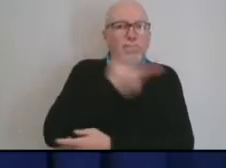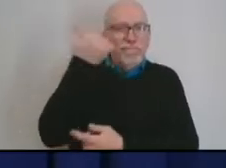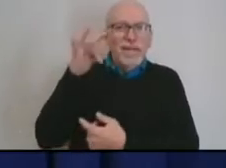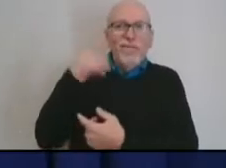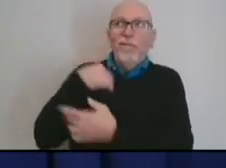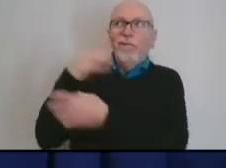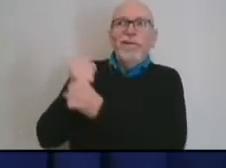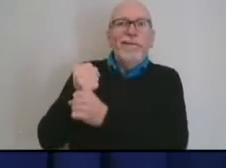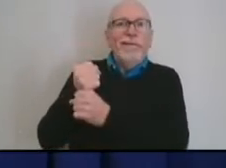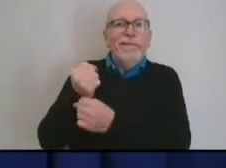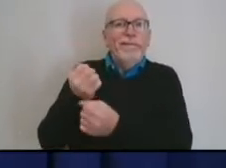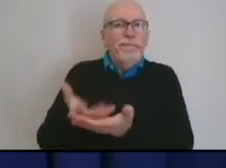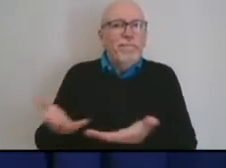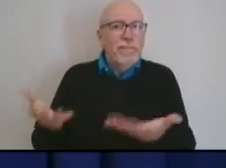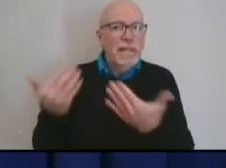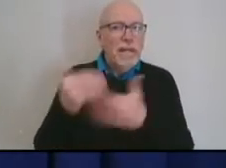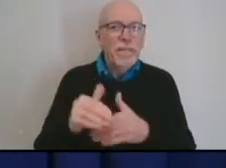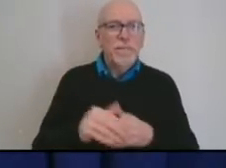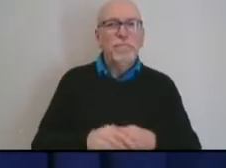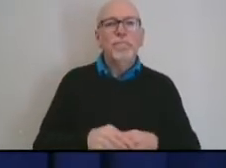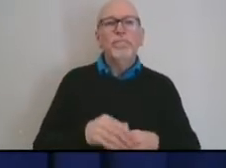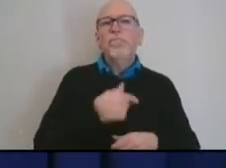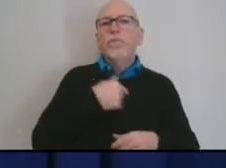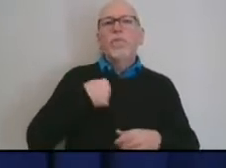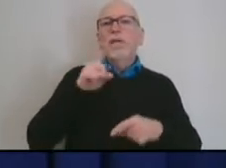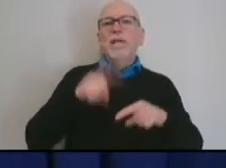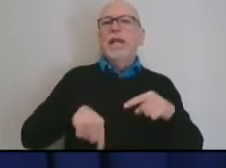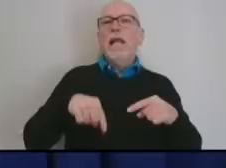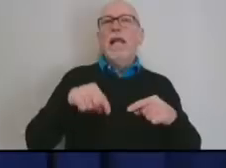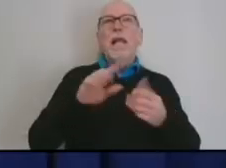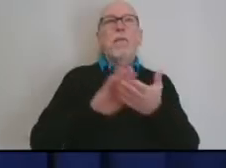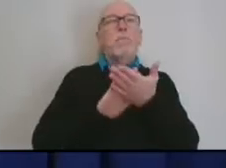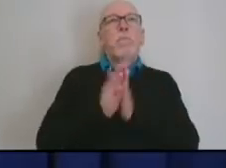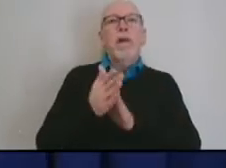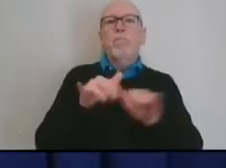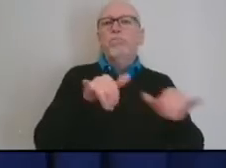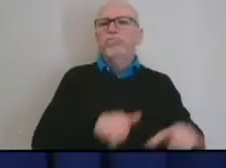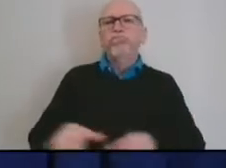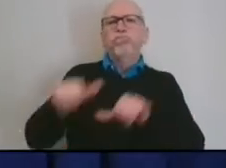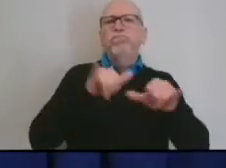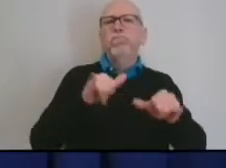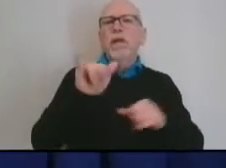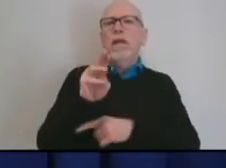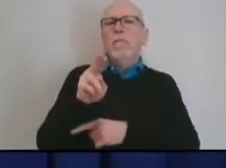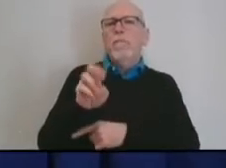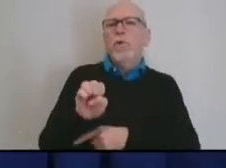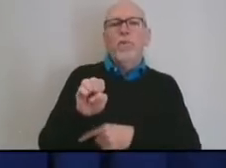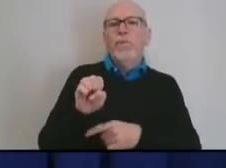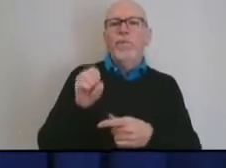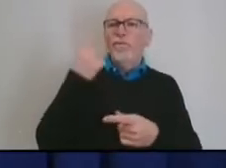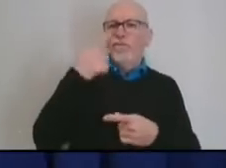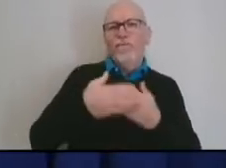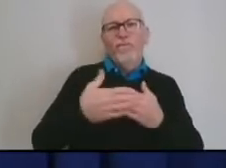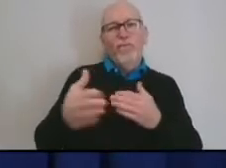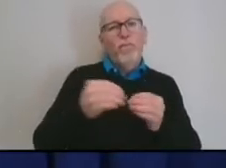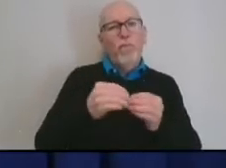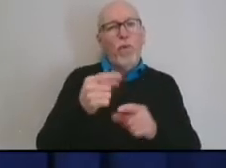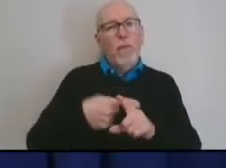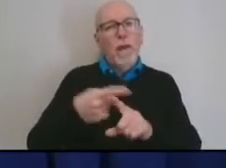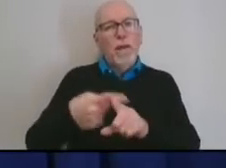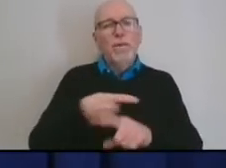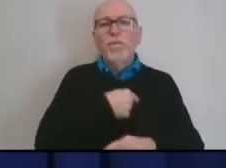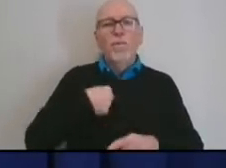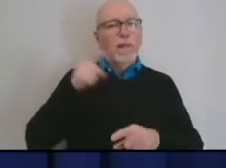supplies. We will not achieve herd immunity for many months, and the new variants of the virus that are emerging will require us to remain